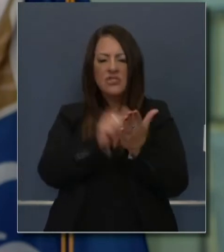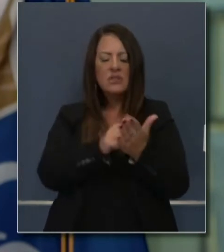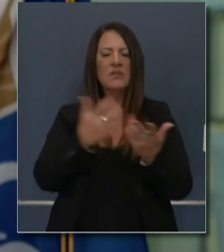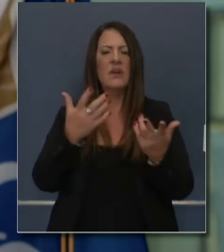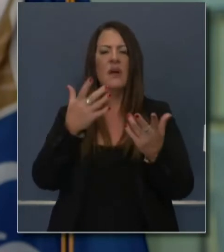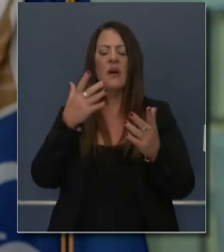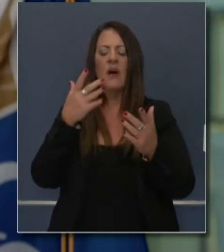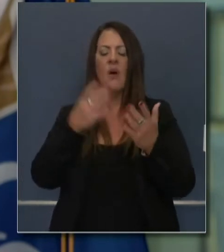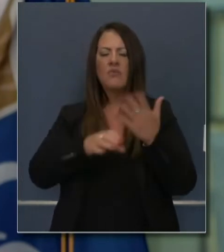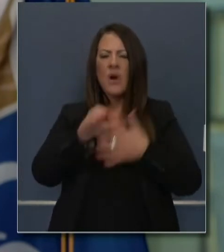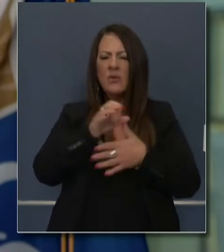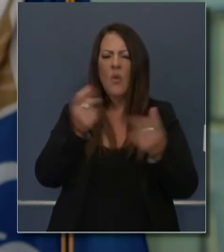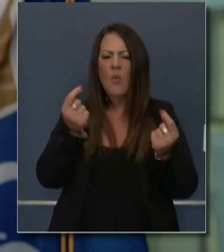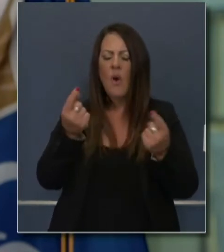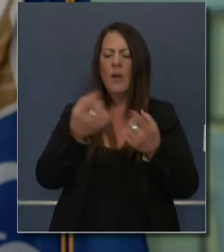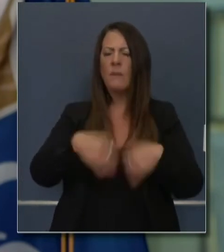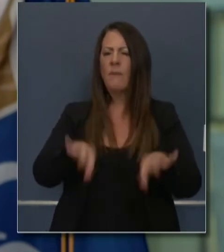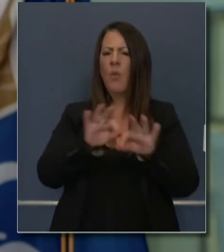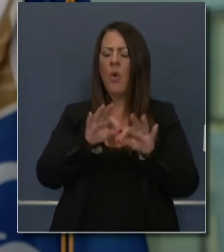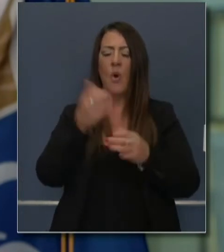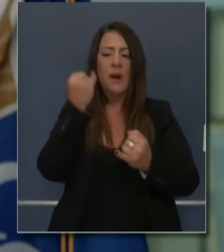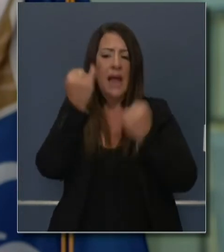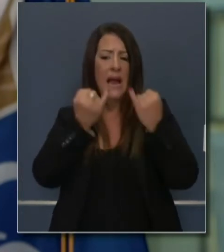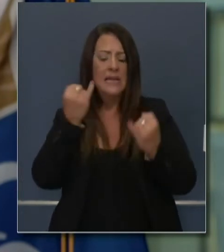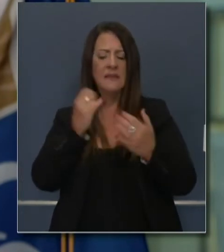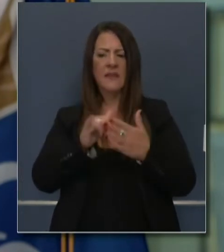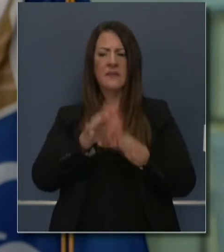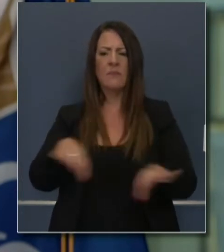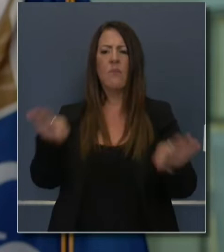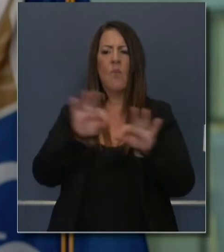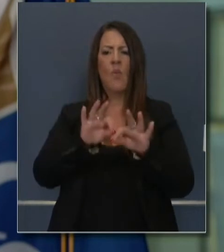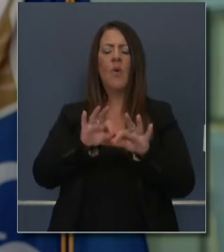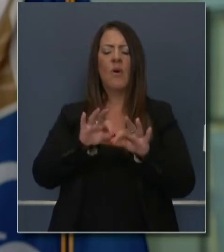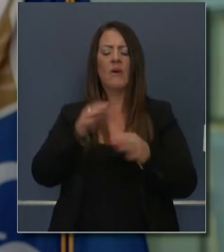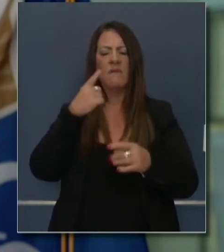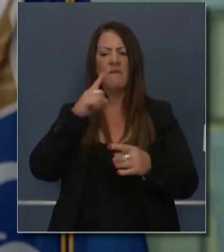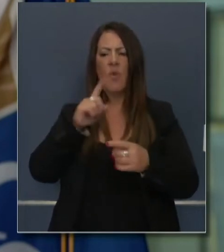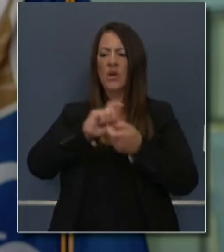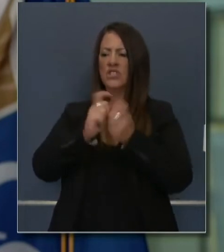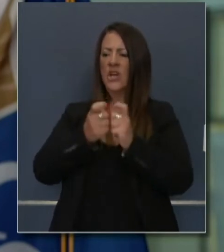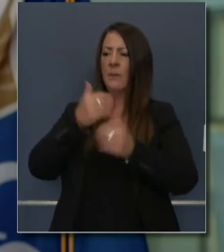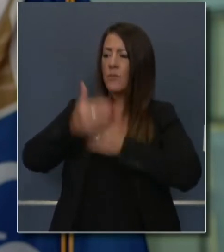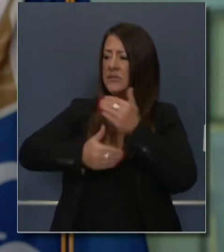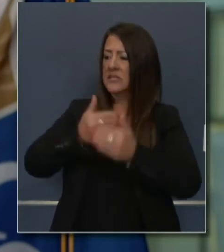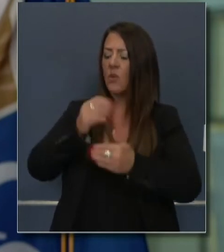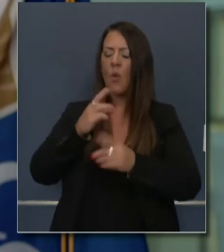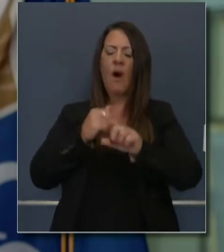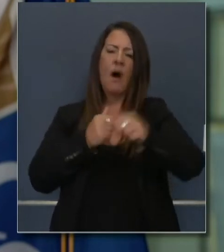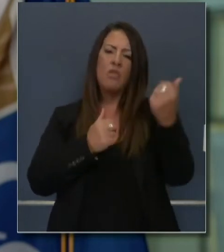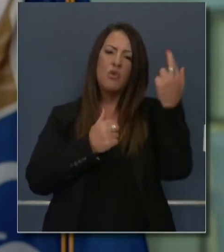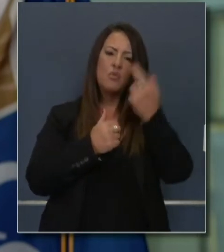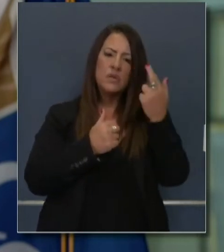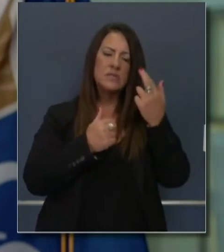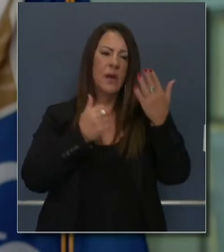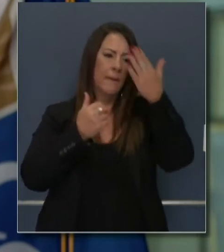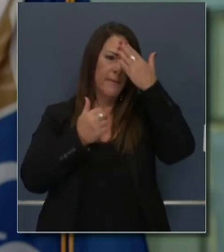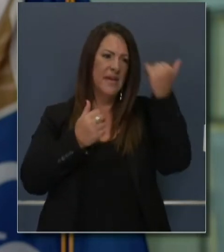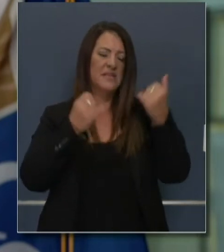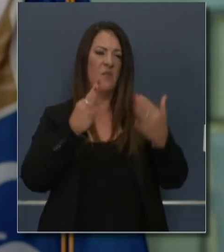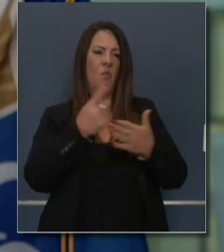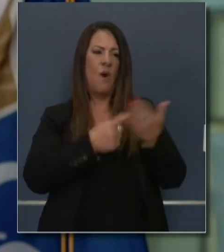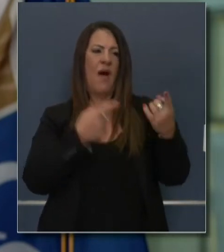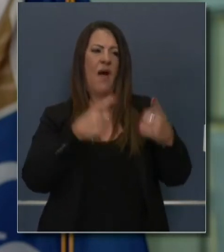any of those ideas or any others that may, for procedural and or other reasons, fall in short because of